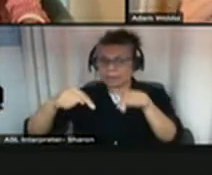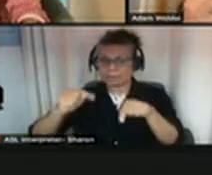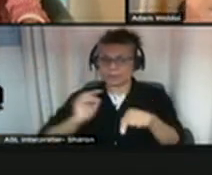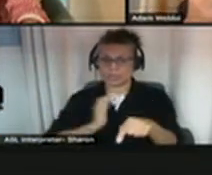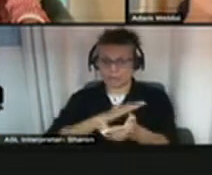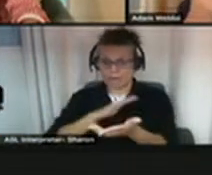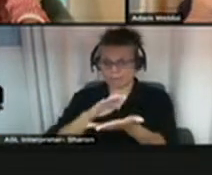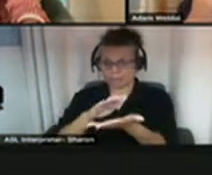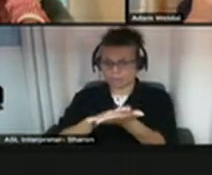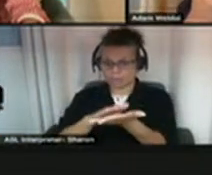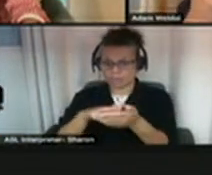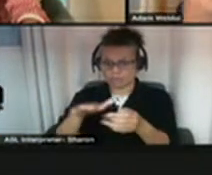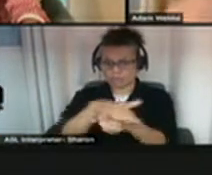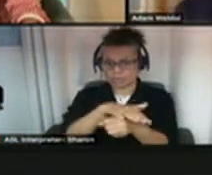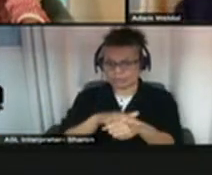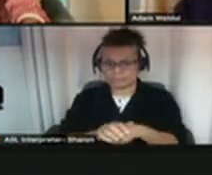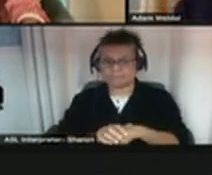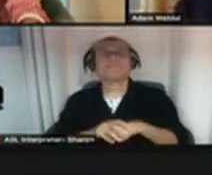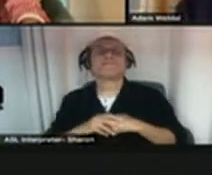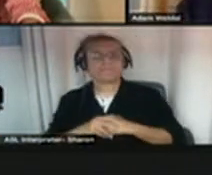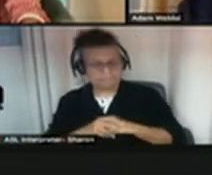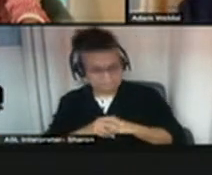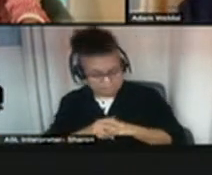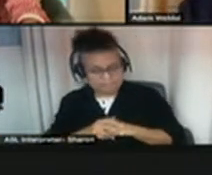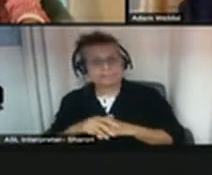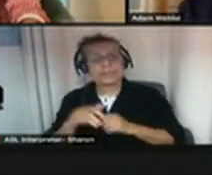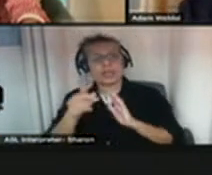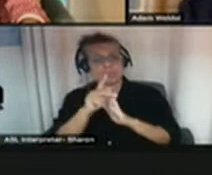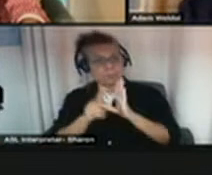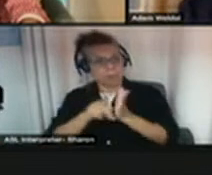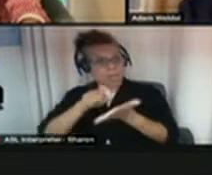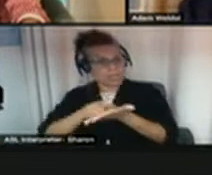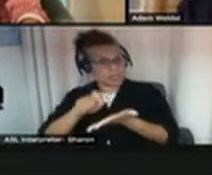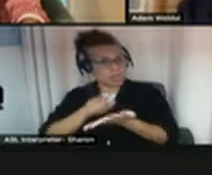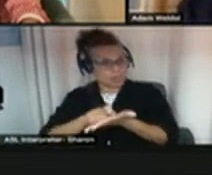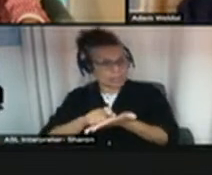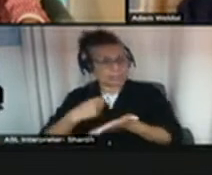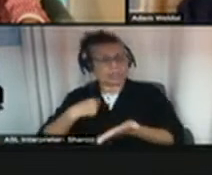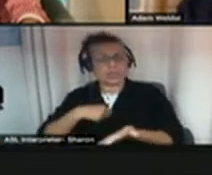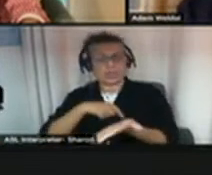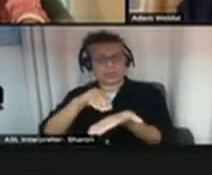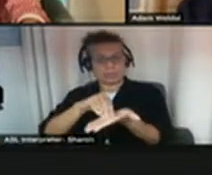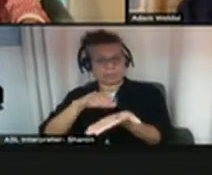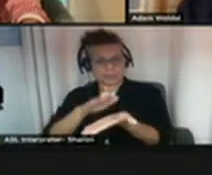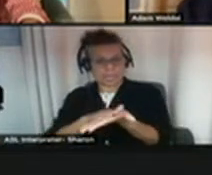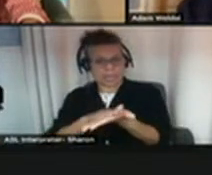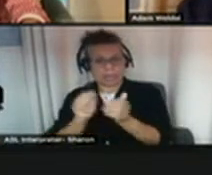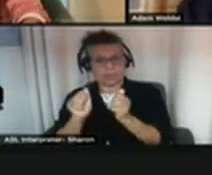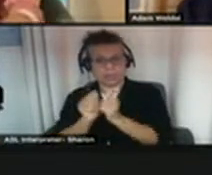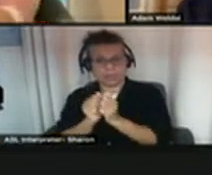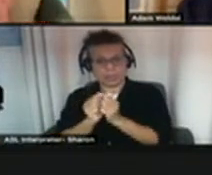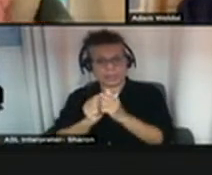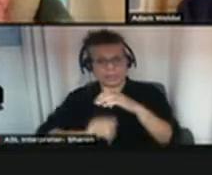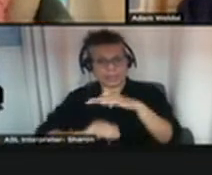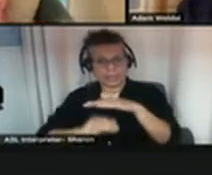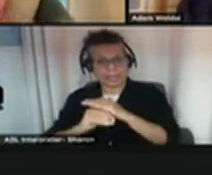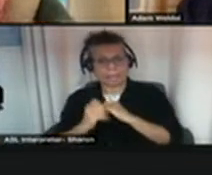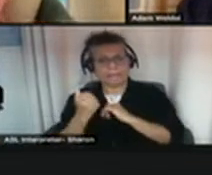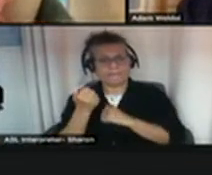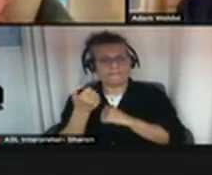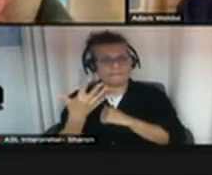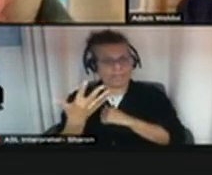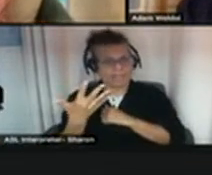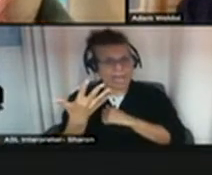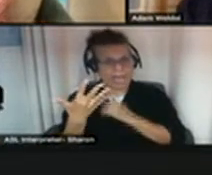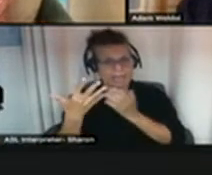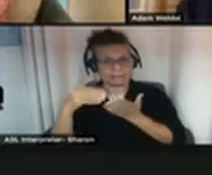time? Correct, Mr. Chair. So when the policy was written, we wrote it with a cap of 5